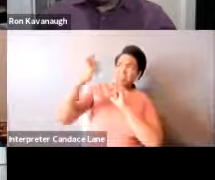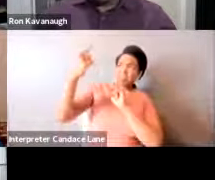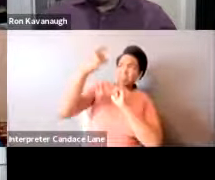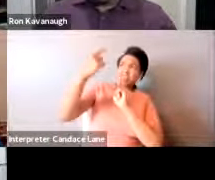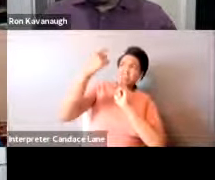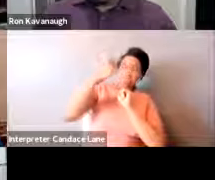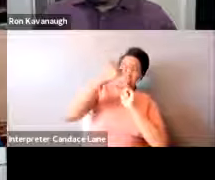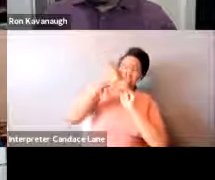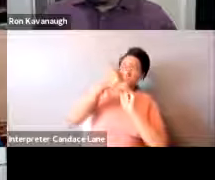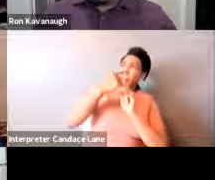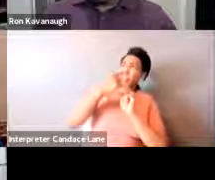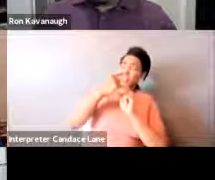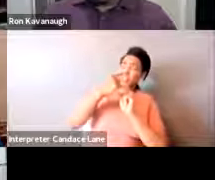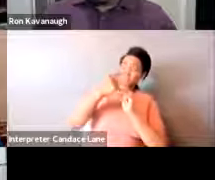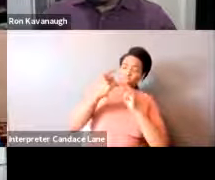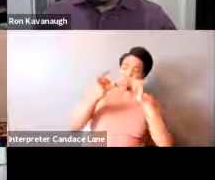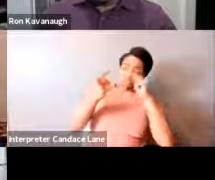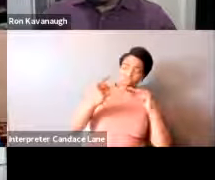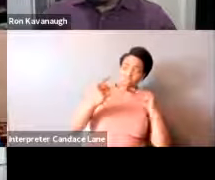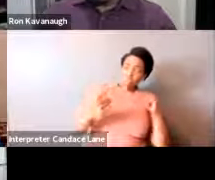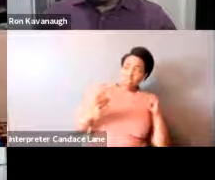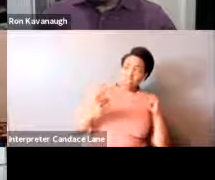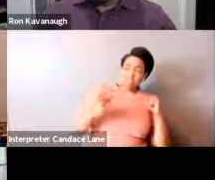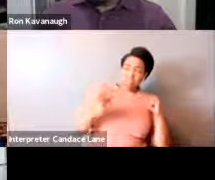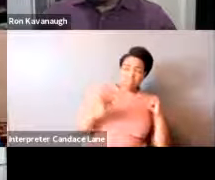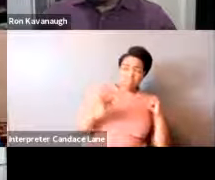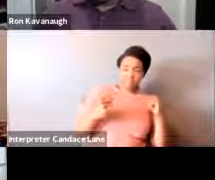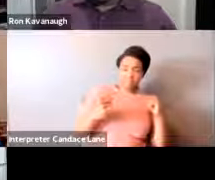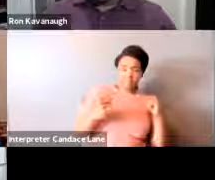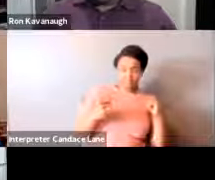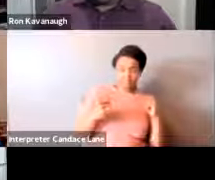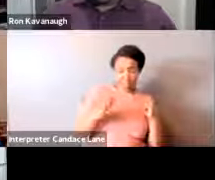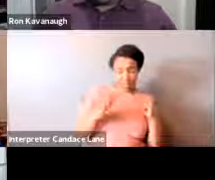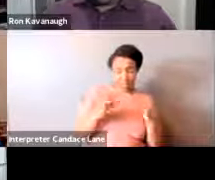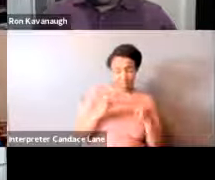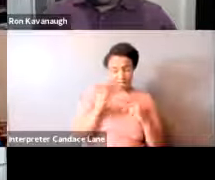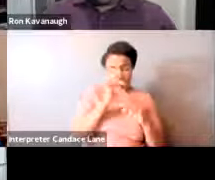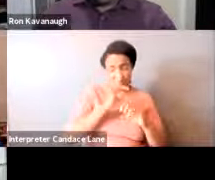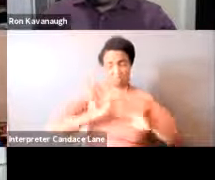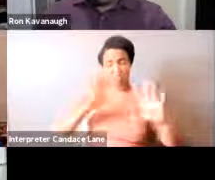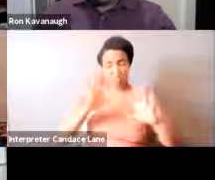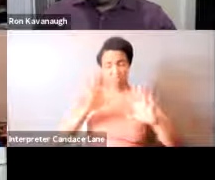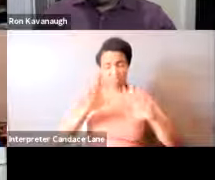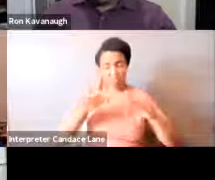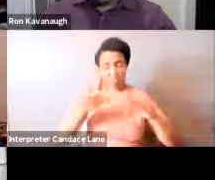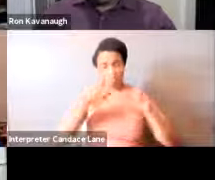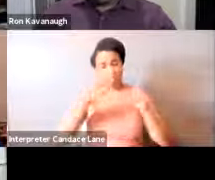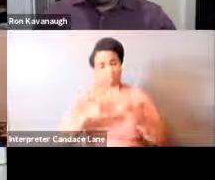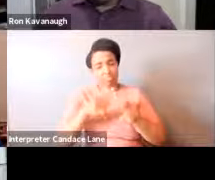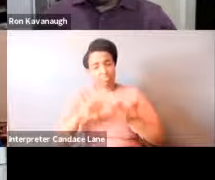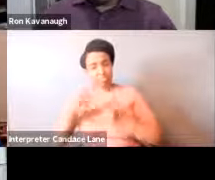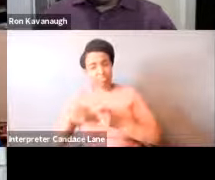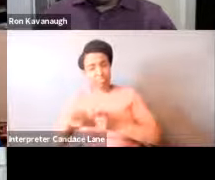where the body drops like lightning on rain moist ground.